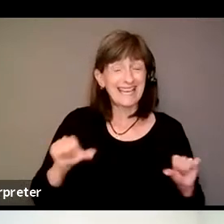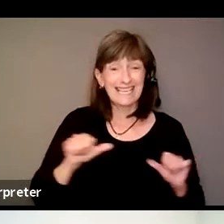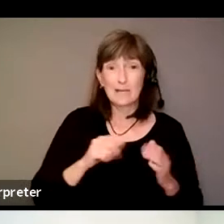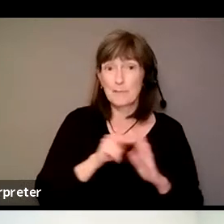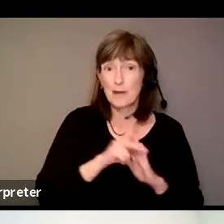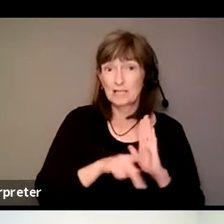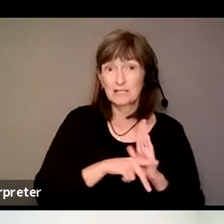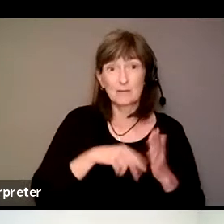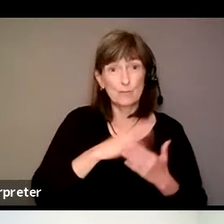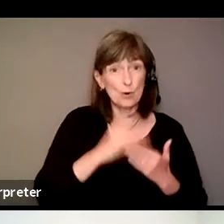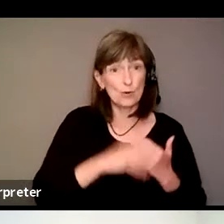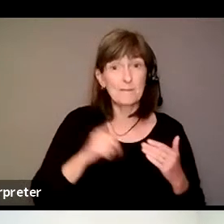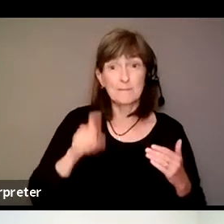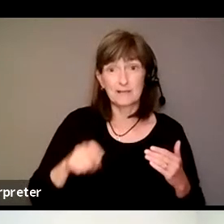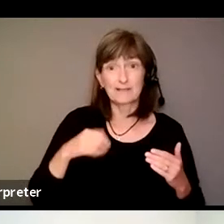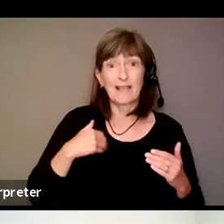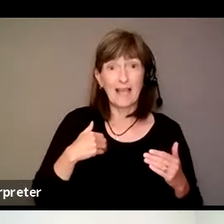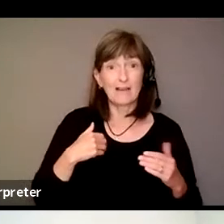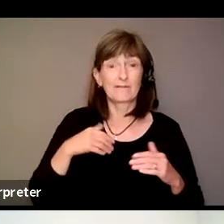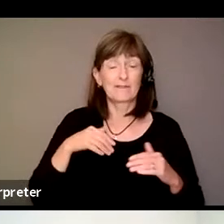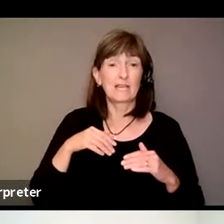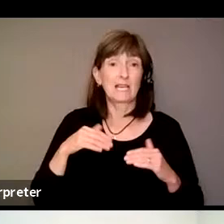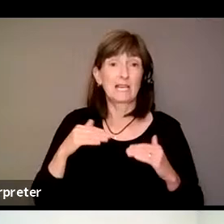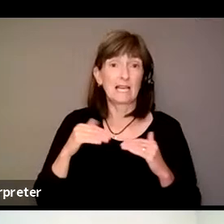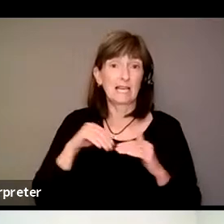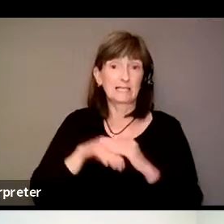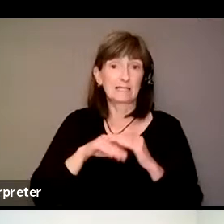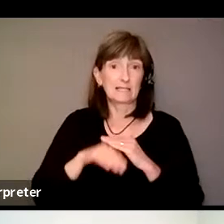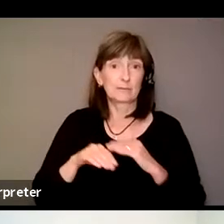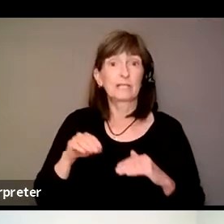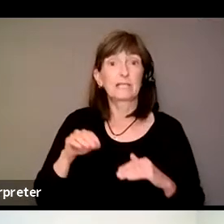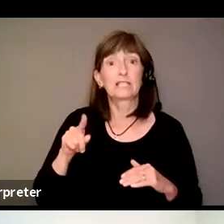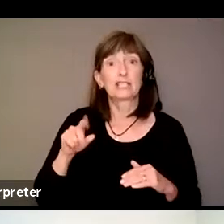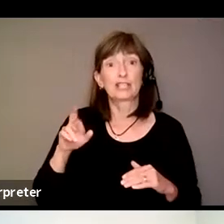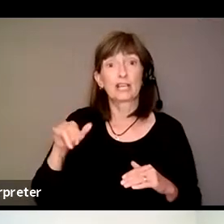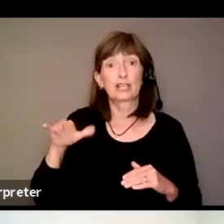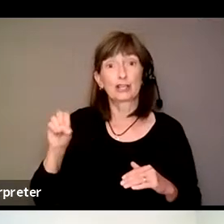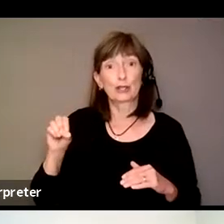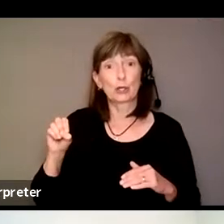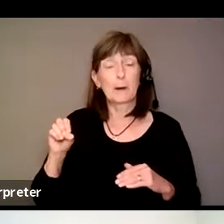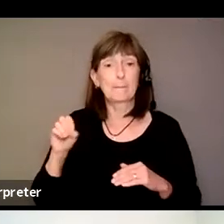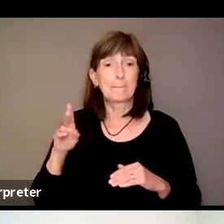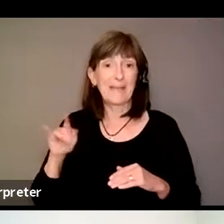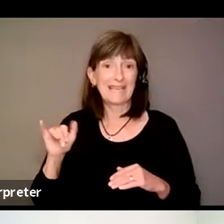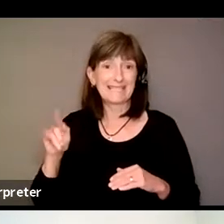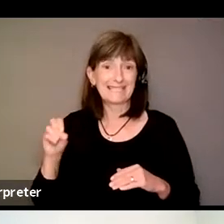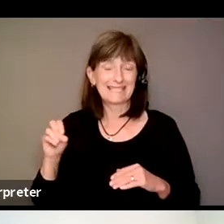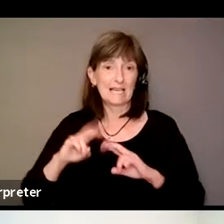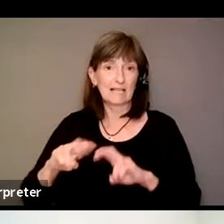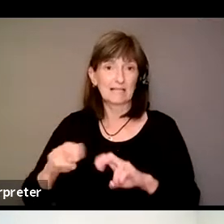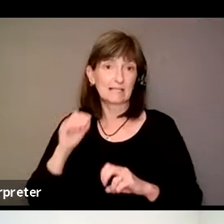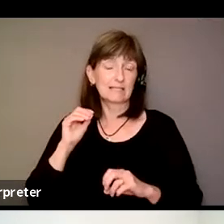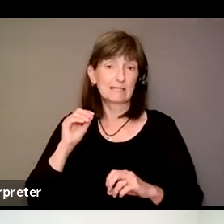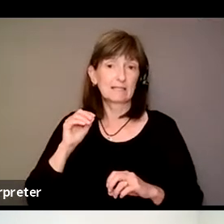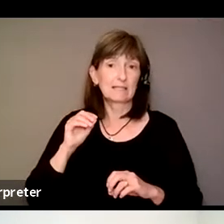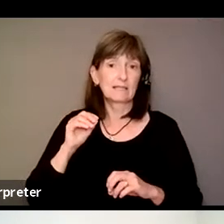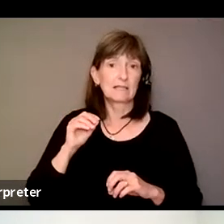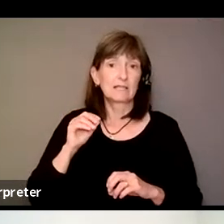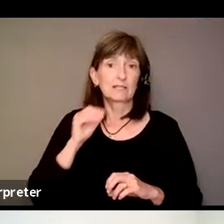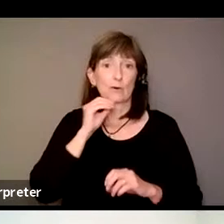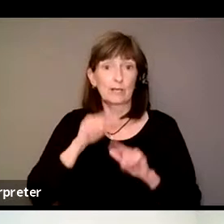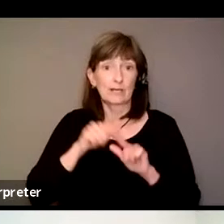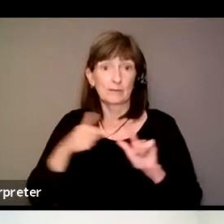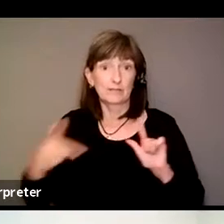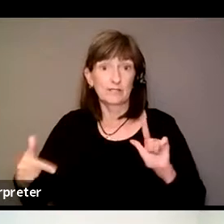every program, everything that's produced from Government of Newfoundland and Labrador. I know this is an initiative as well that the federal government has taken on, so it's something I